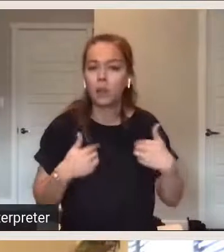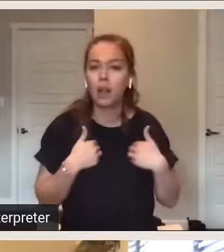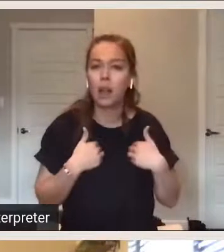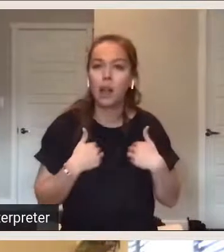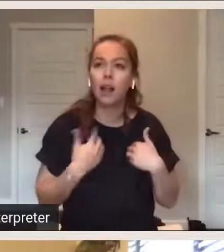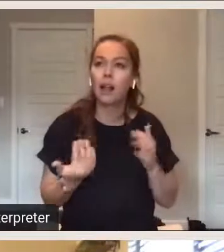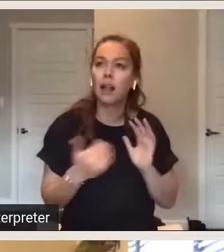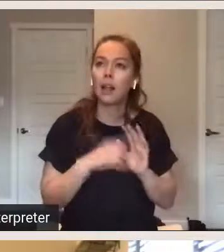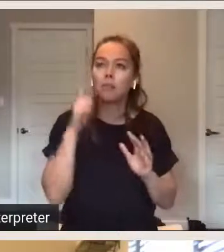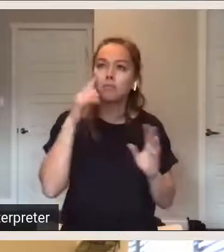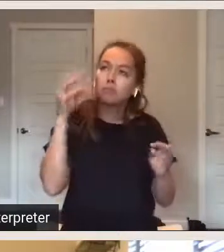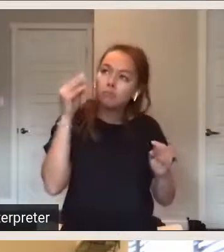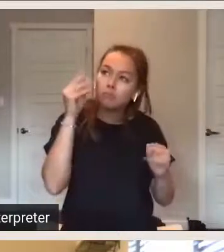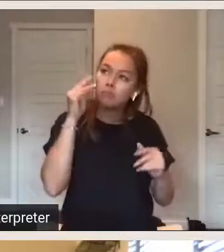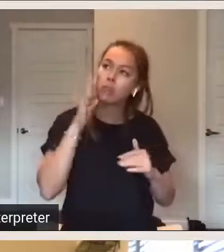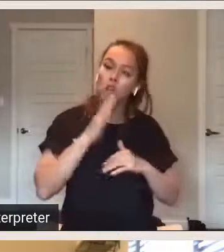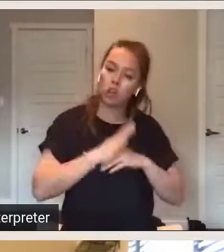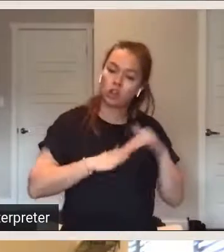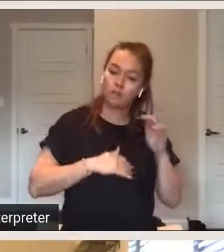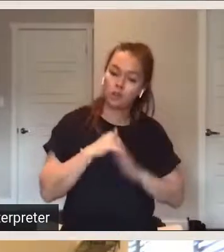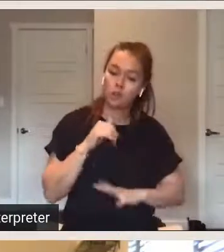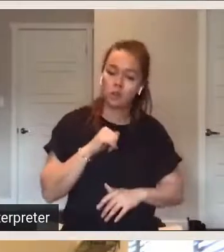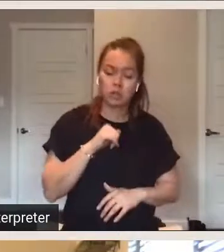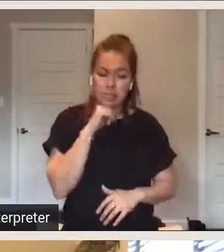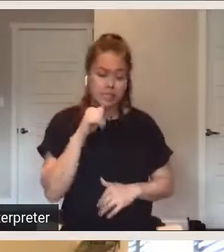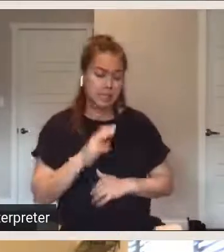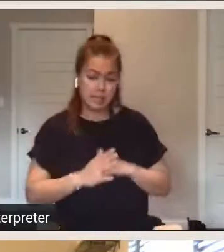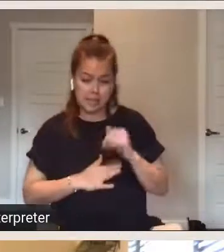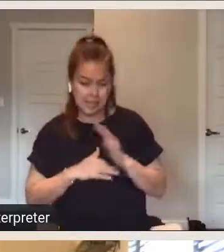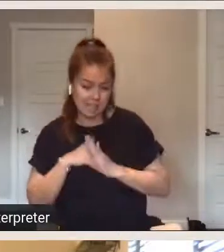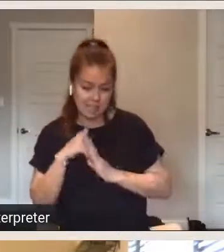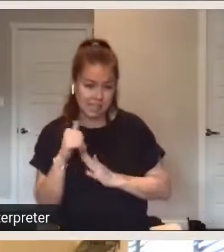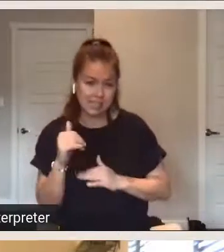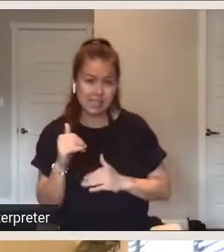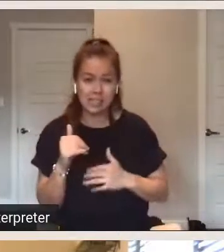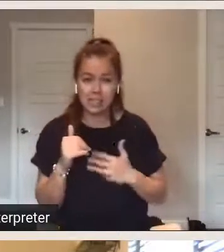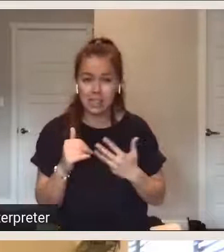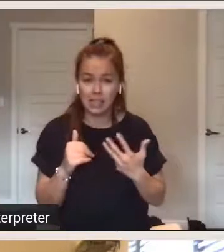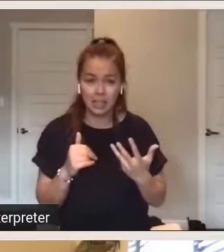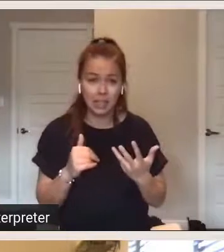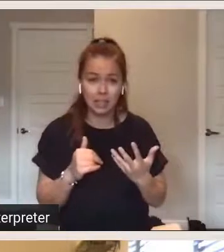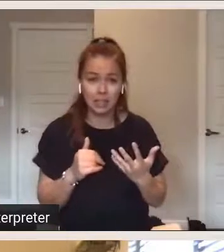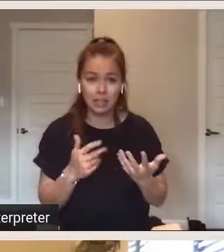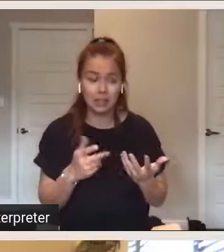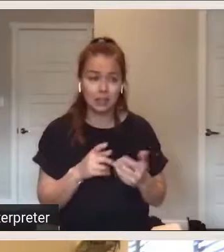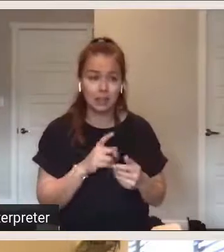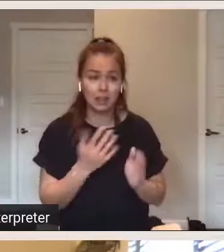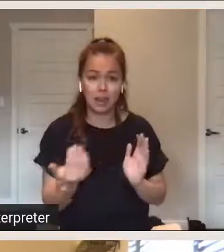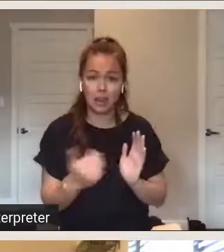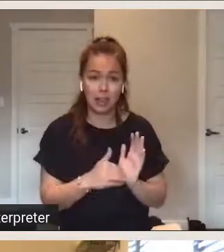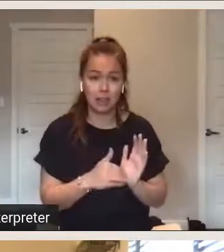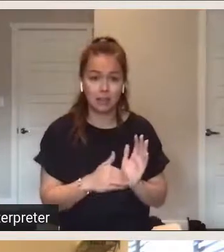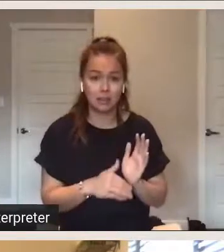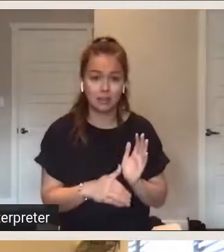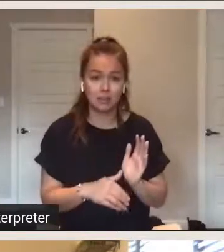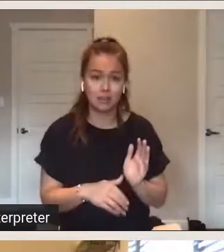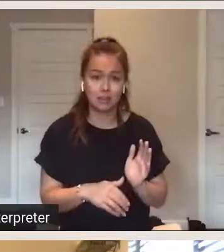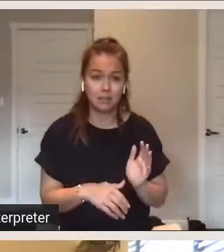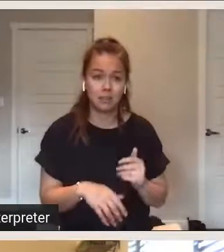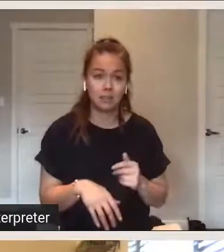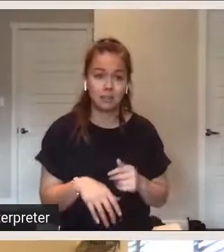comfort or discomfort, and I'm gonna nod to the program title here, Discomfort